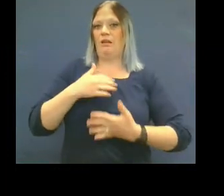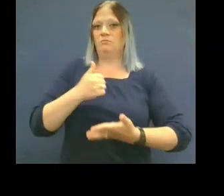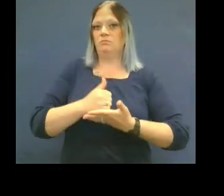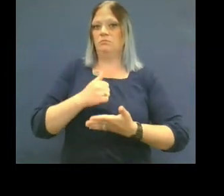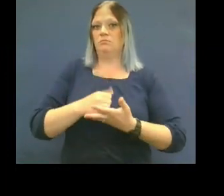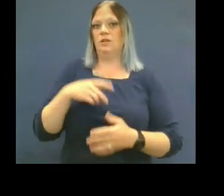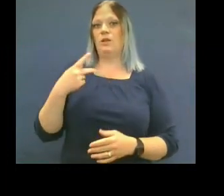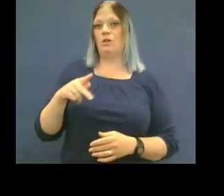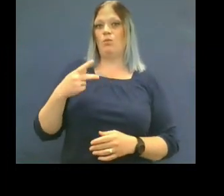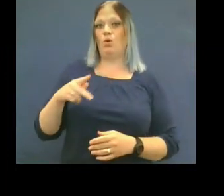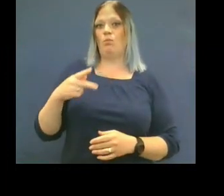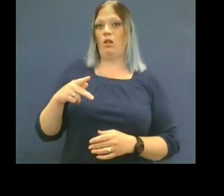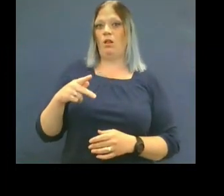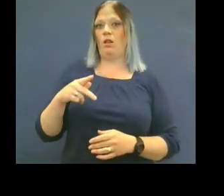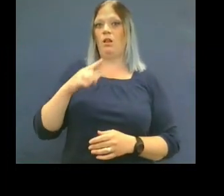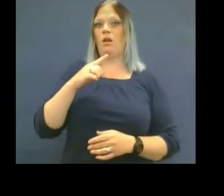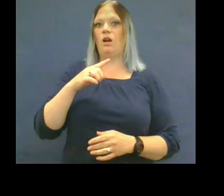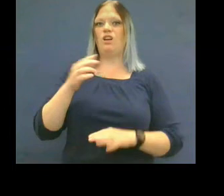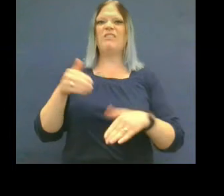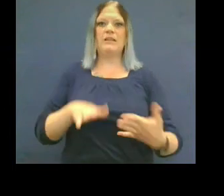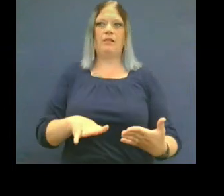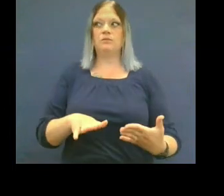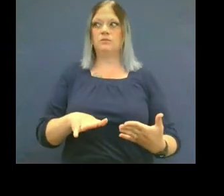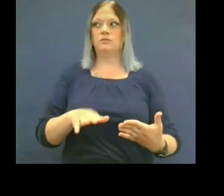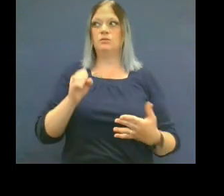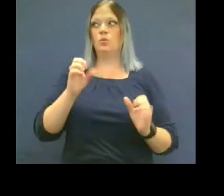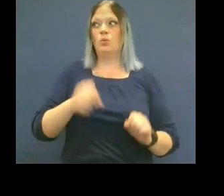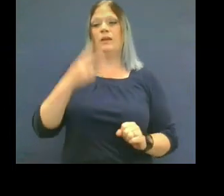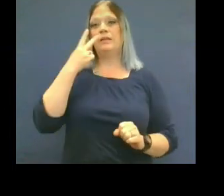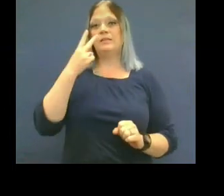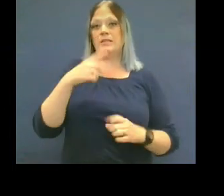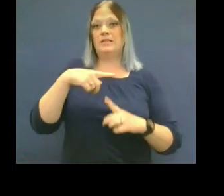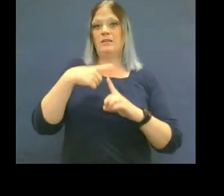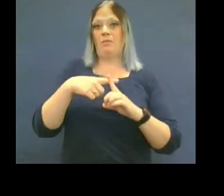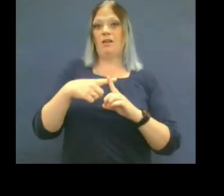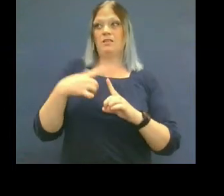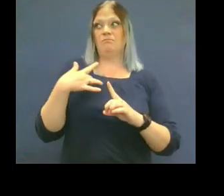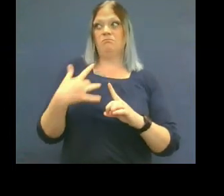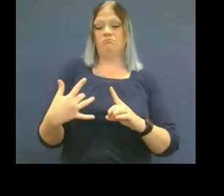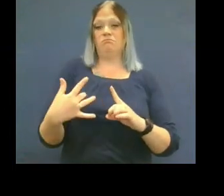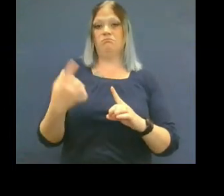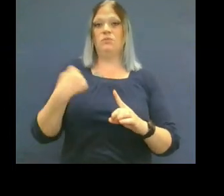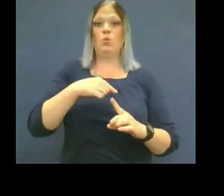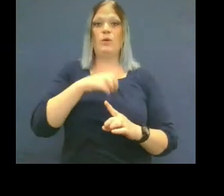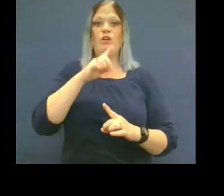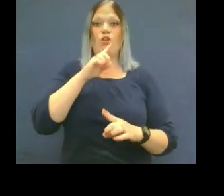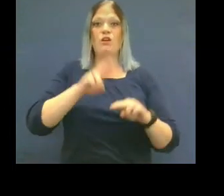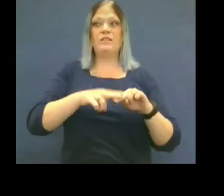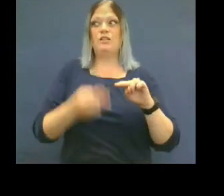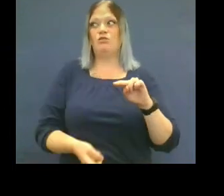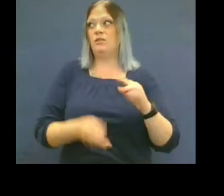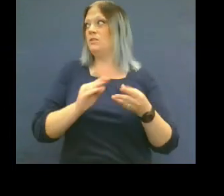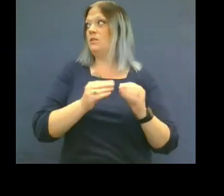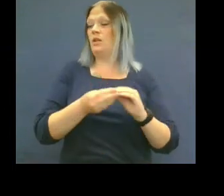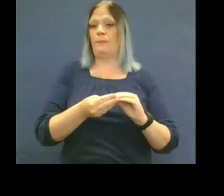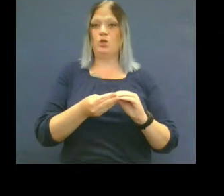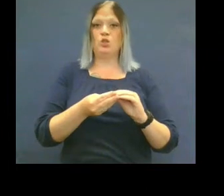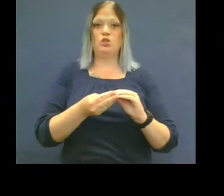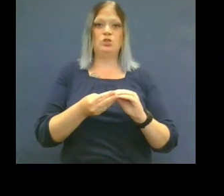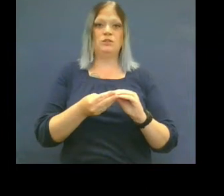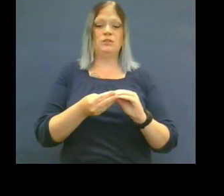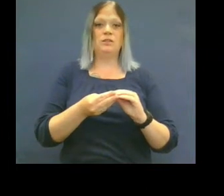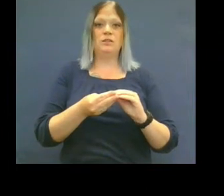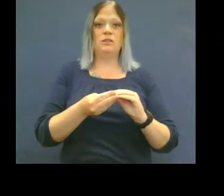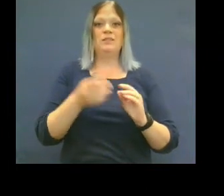the purple line are the deaths. And so you can see the positive trend there is that we are decreasing our numbers.